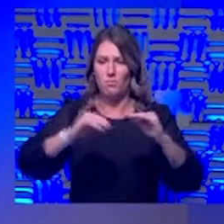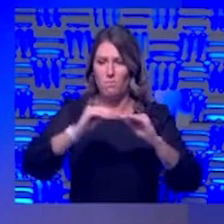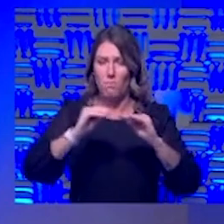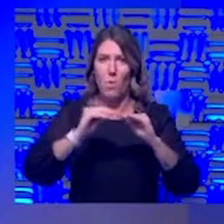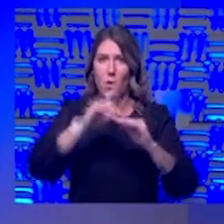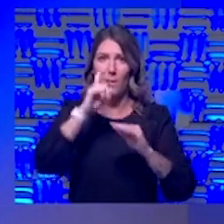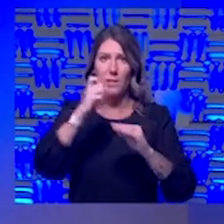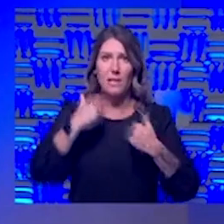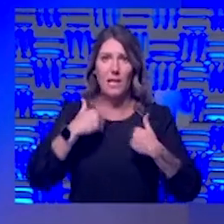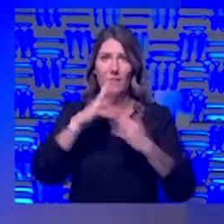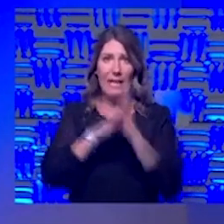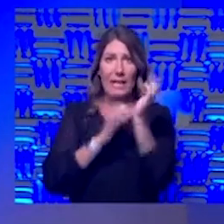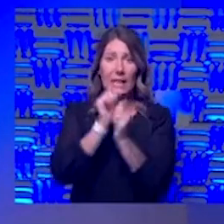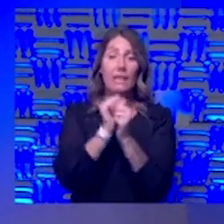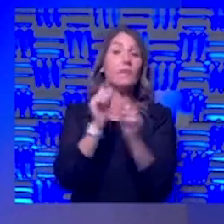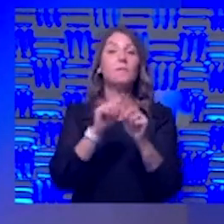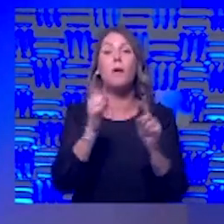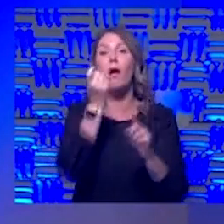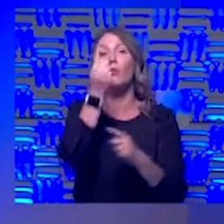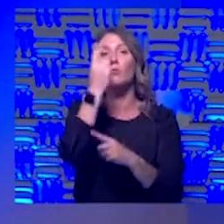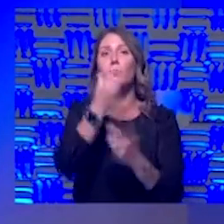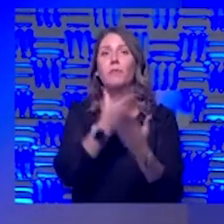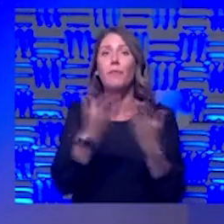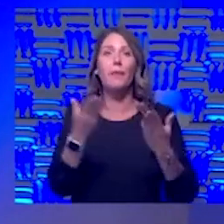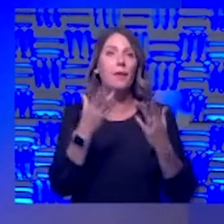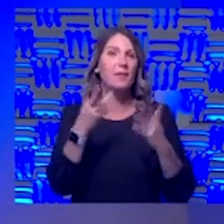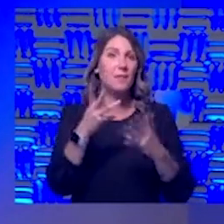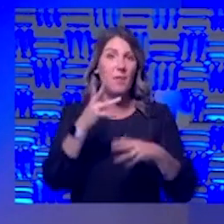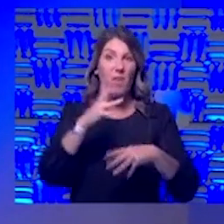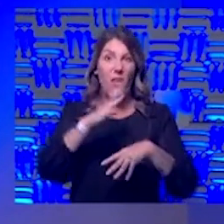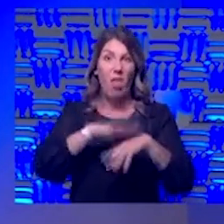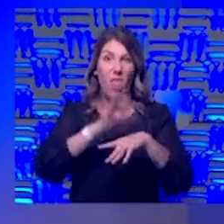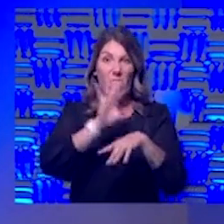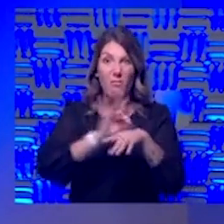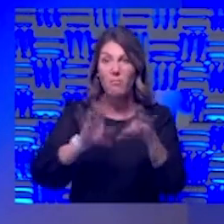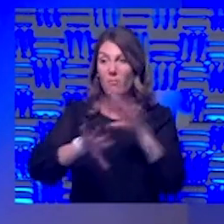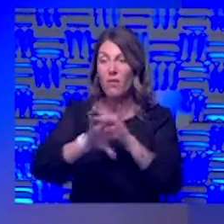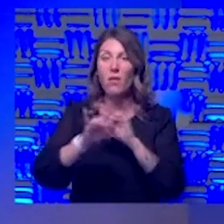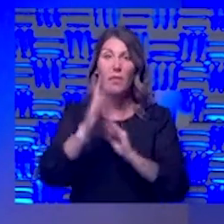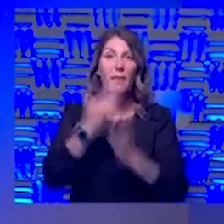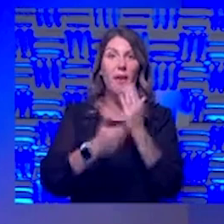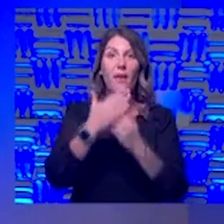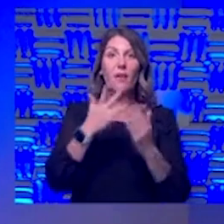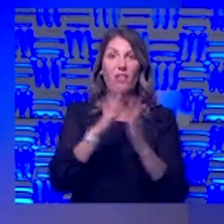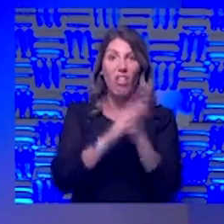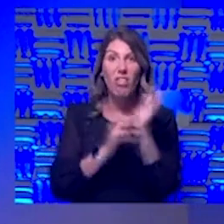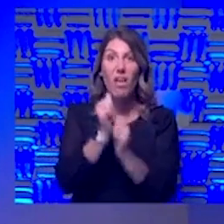on. But understand that things can just get caked on the gloves as well. So if you're practicing hand hygiene,